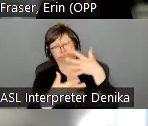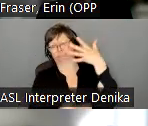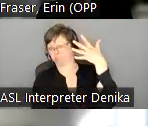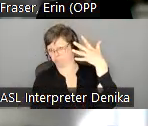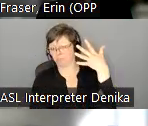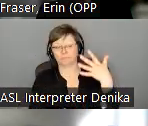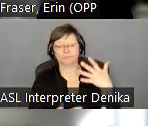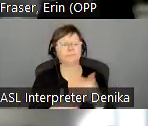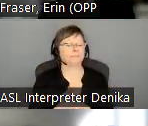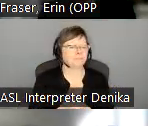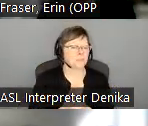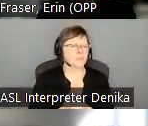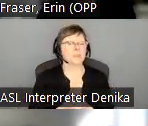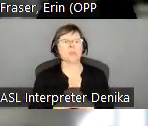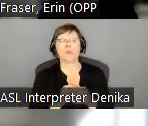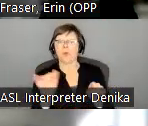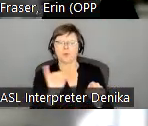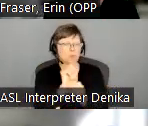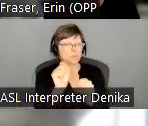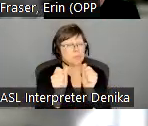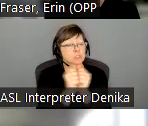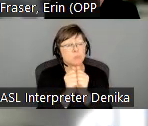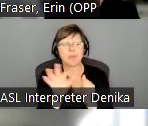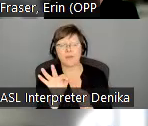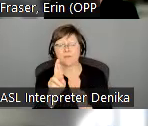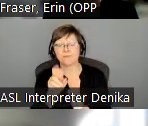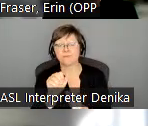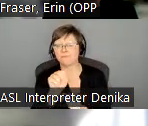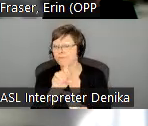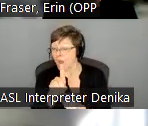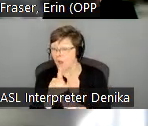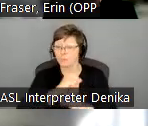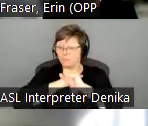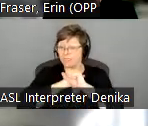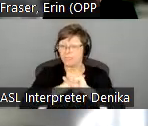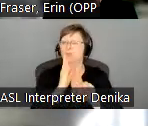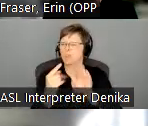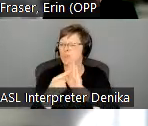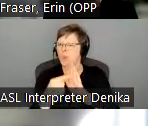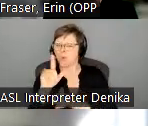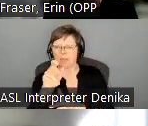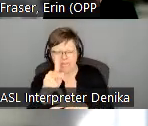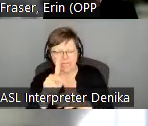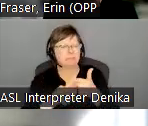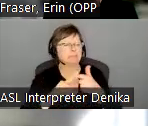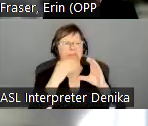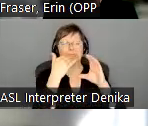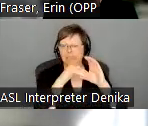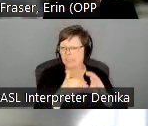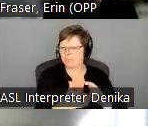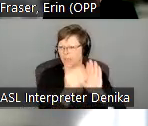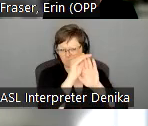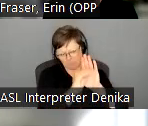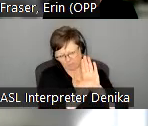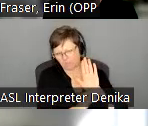So the unit also works with fraud prevention, and there's some links that we can show you and some email distribution lists that you can get